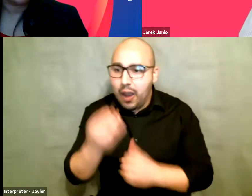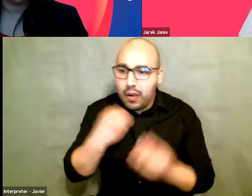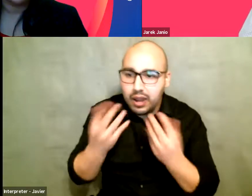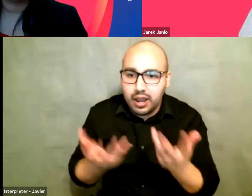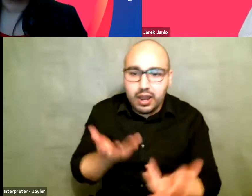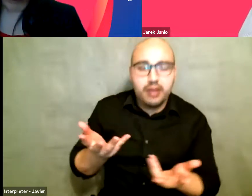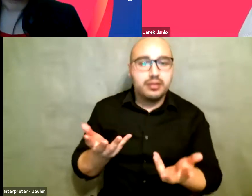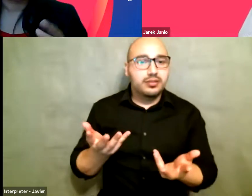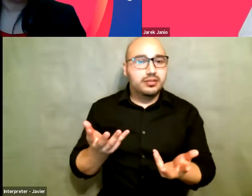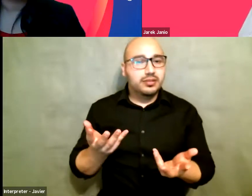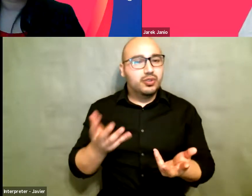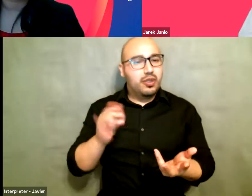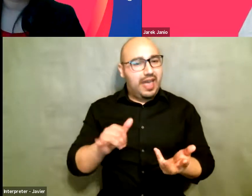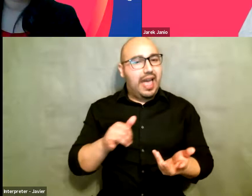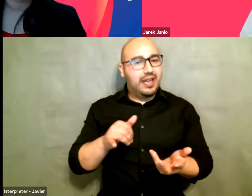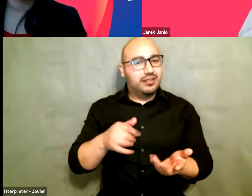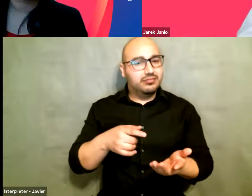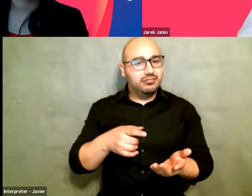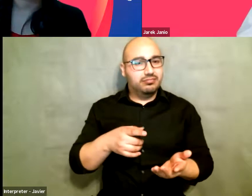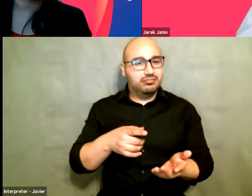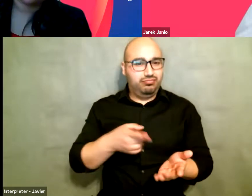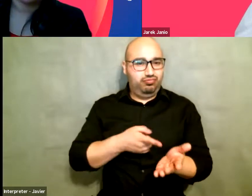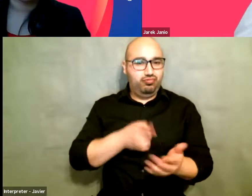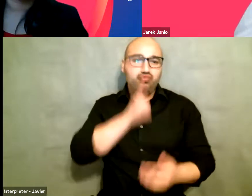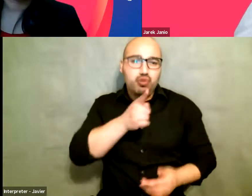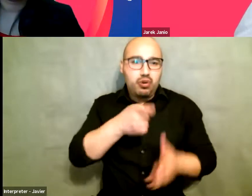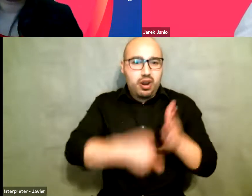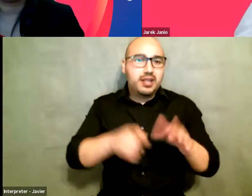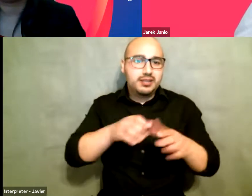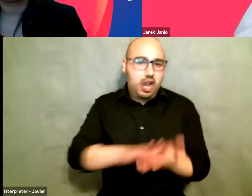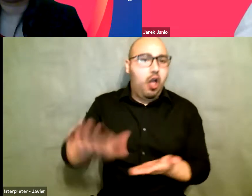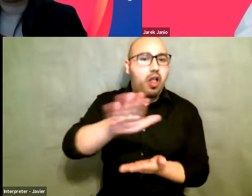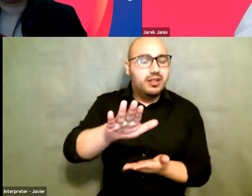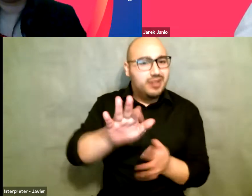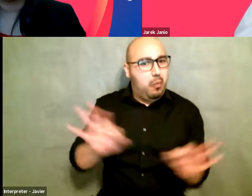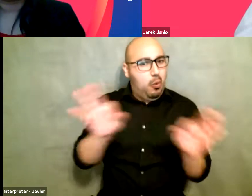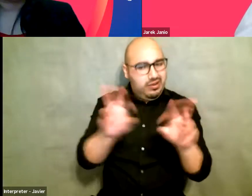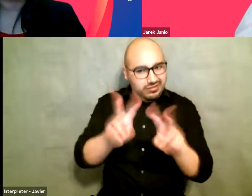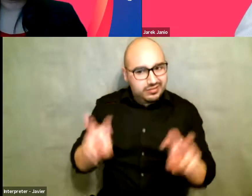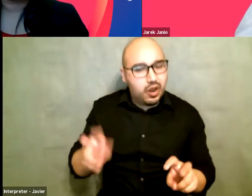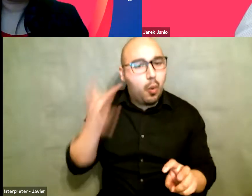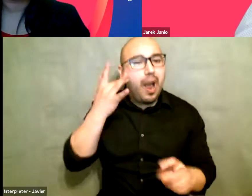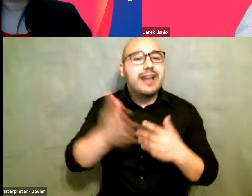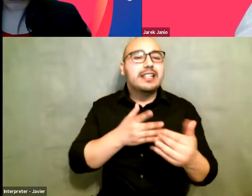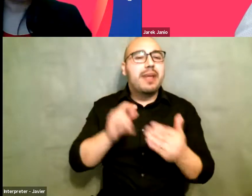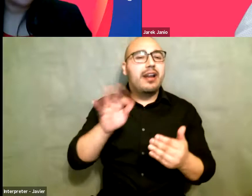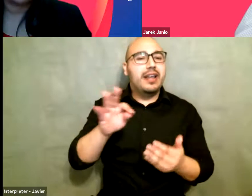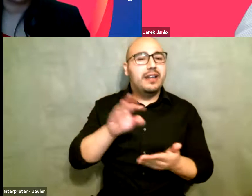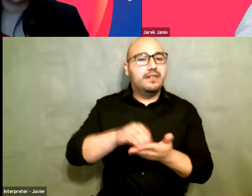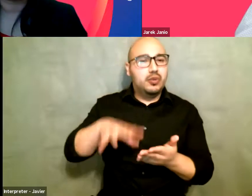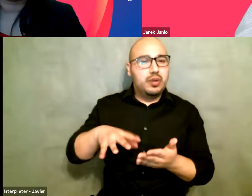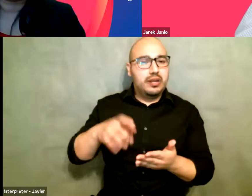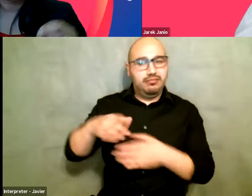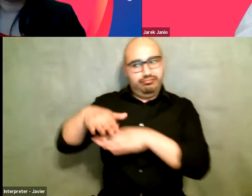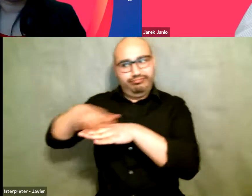true cost of college, and making sure that no matter where our students enter into our system, they have the supports both outside